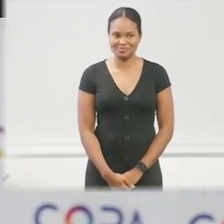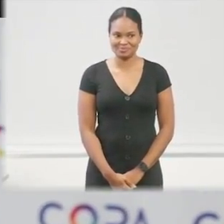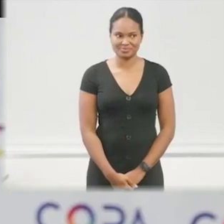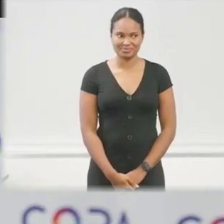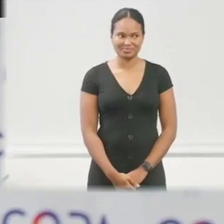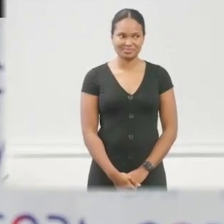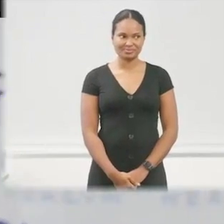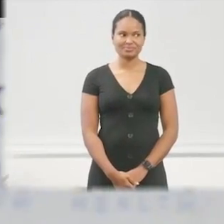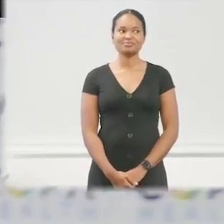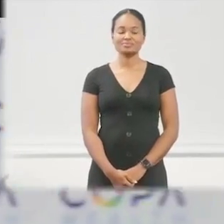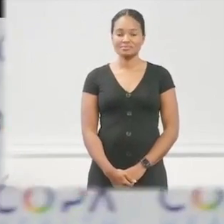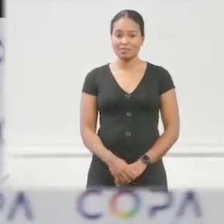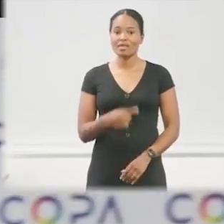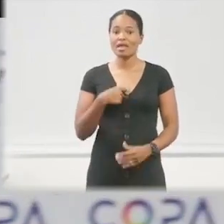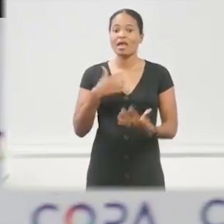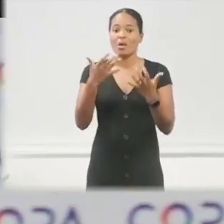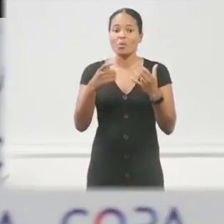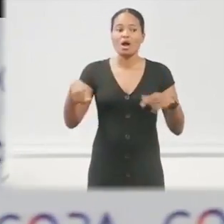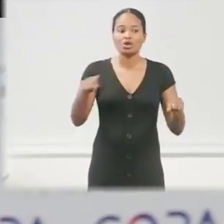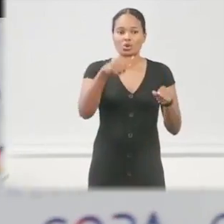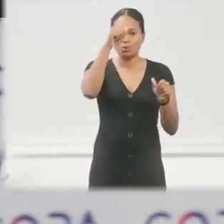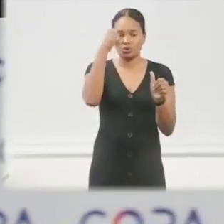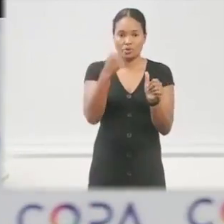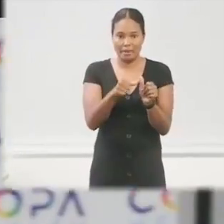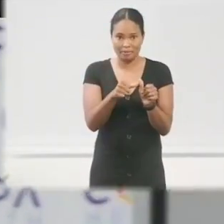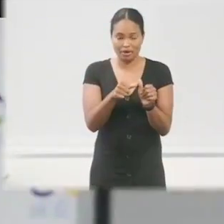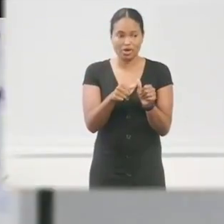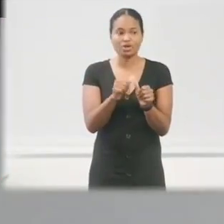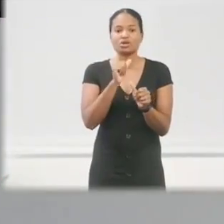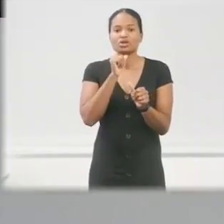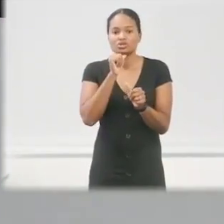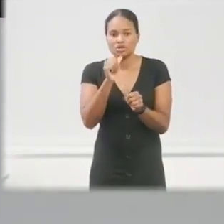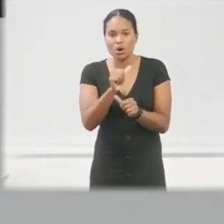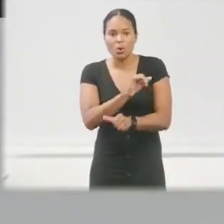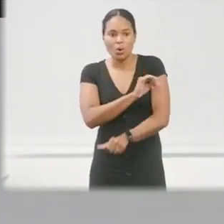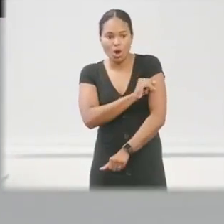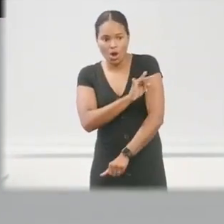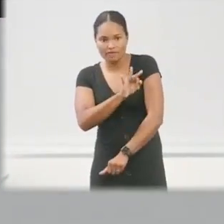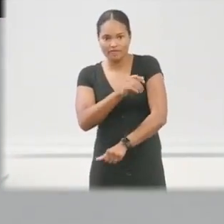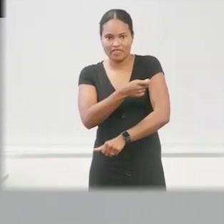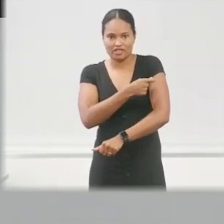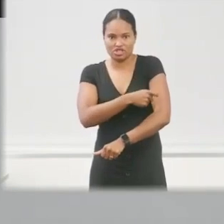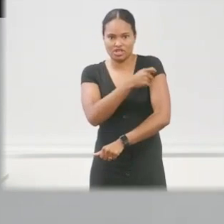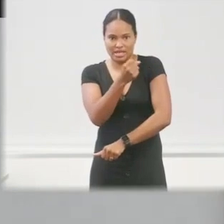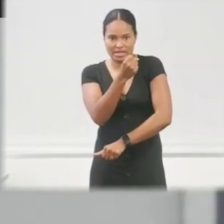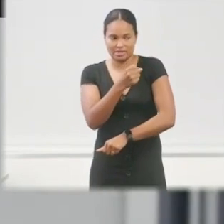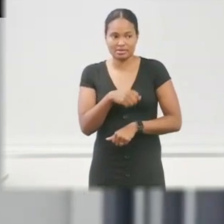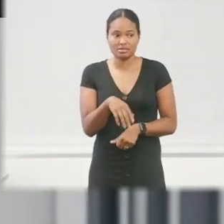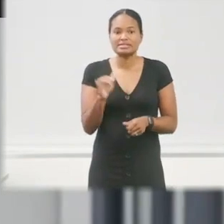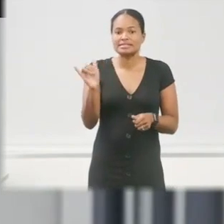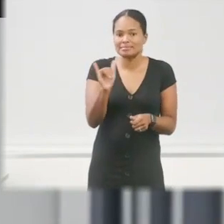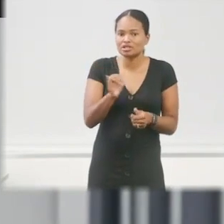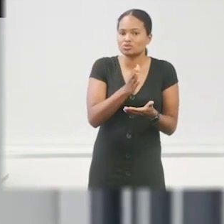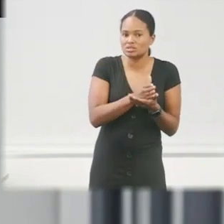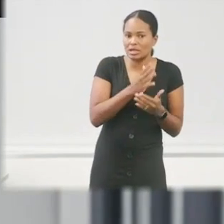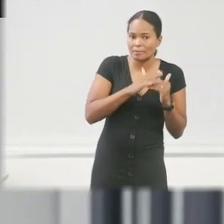What I do want you guys to remember is just don't remove the tourniquet. So similar to stopping the bleed, you apply